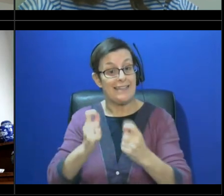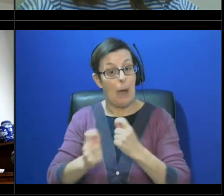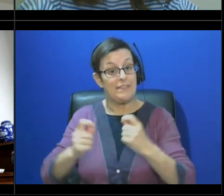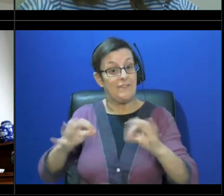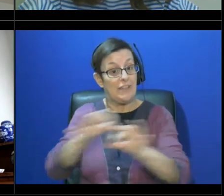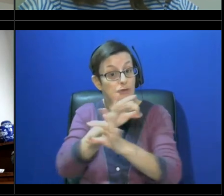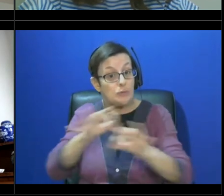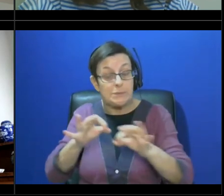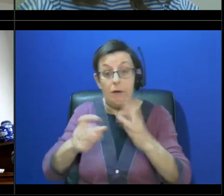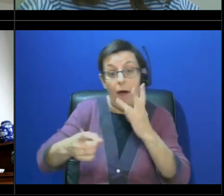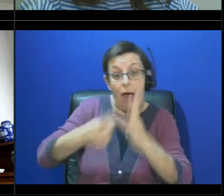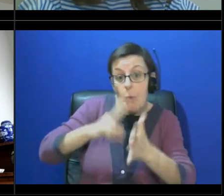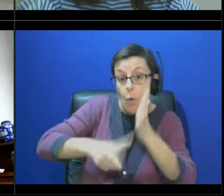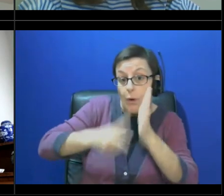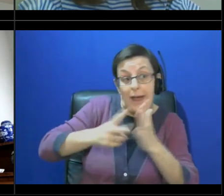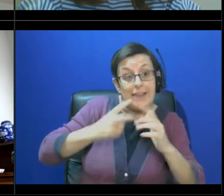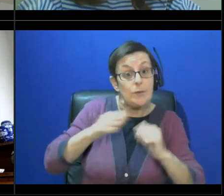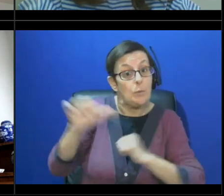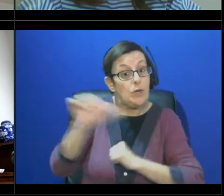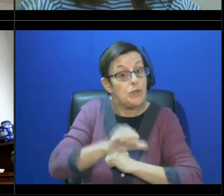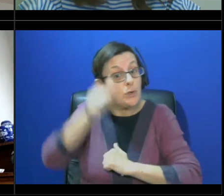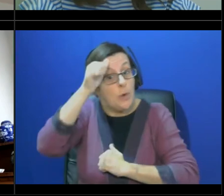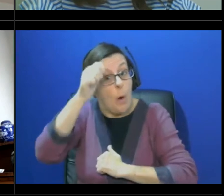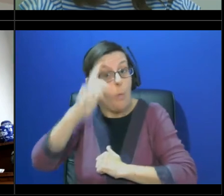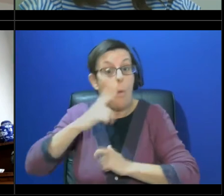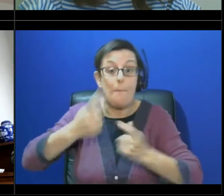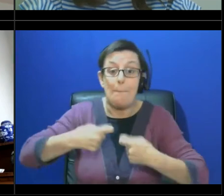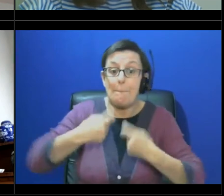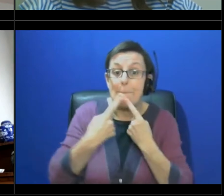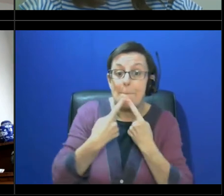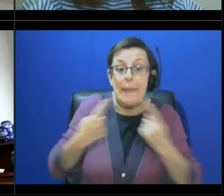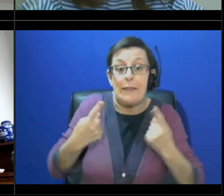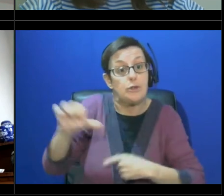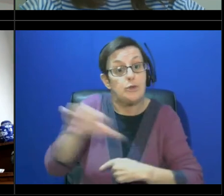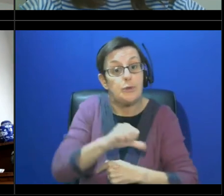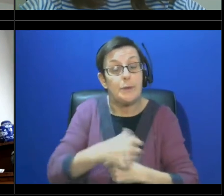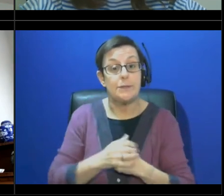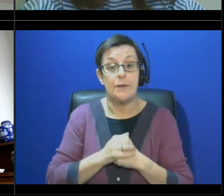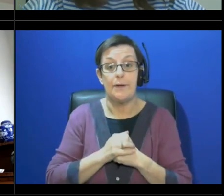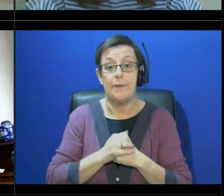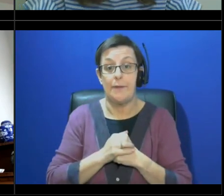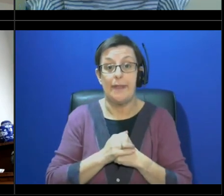other organisations that we should just mention? Yeah. So,